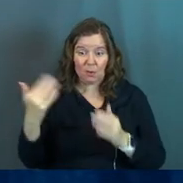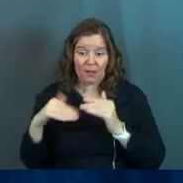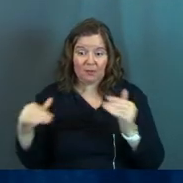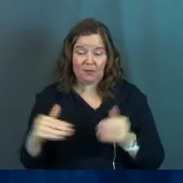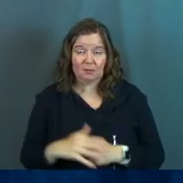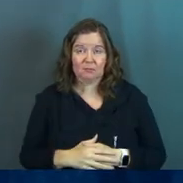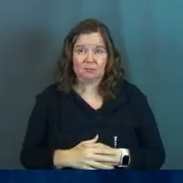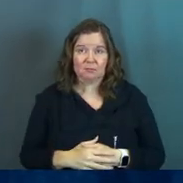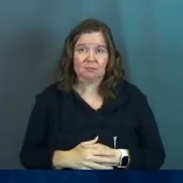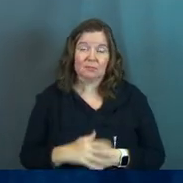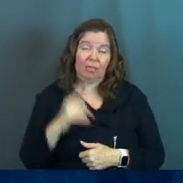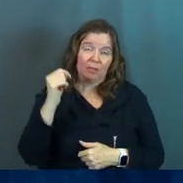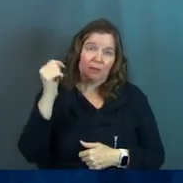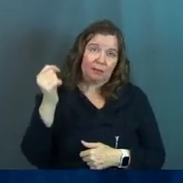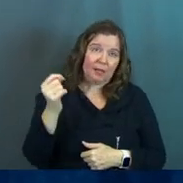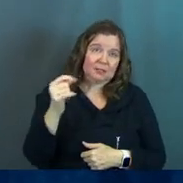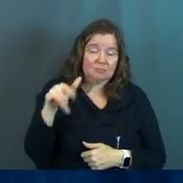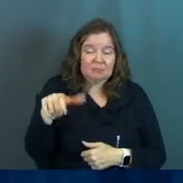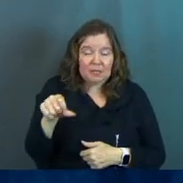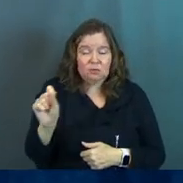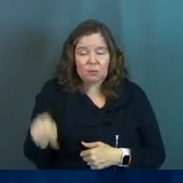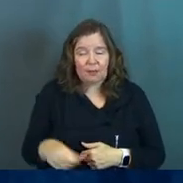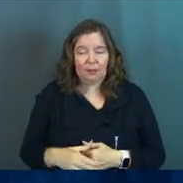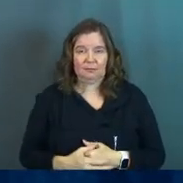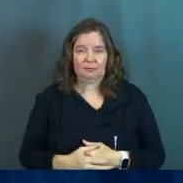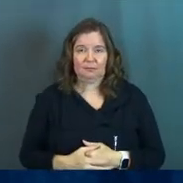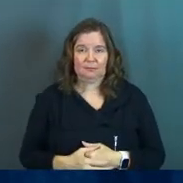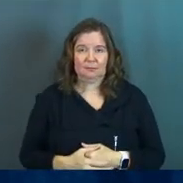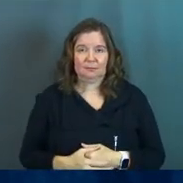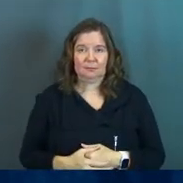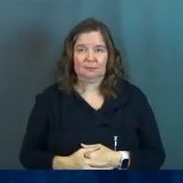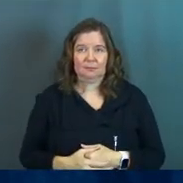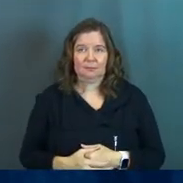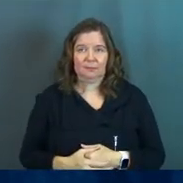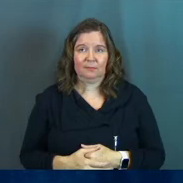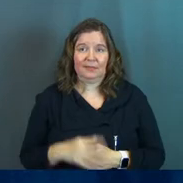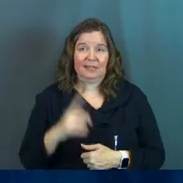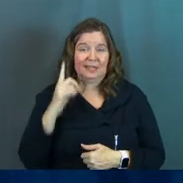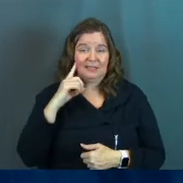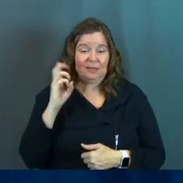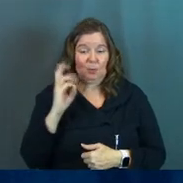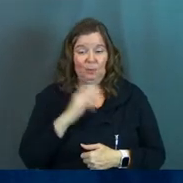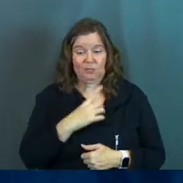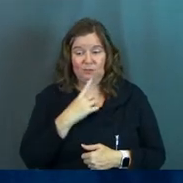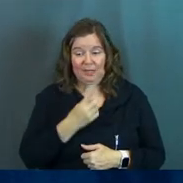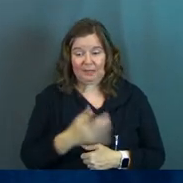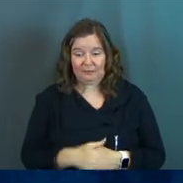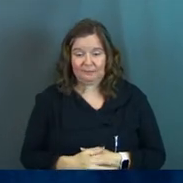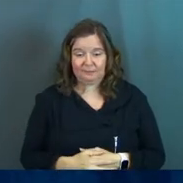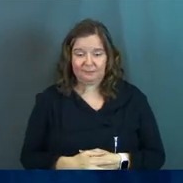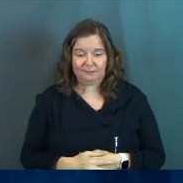heaven? Theologically speaking, yes, you can. That sounds weird to say.